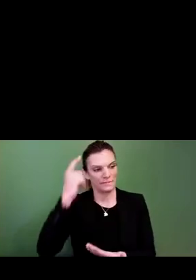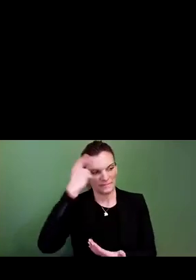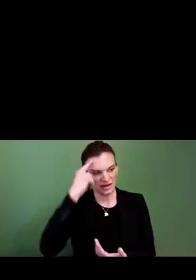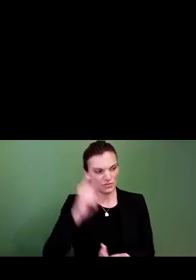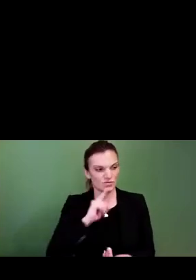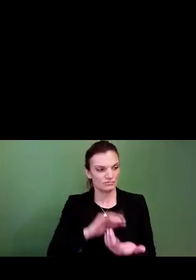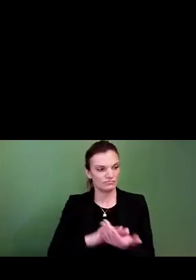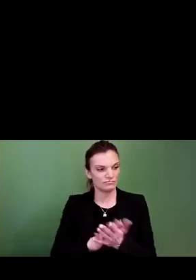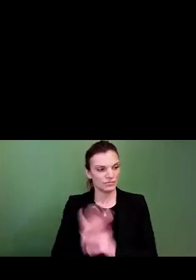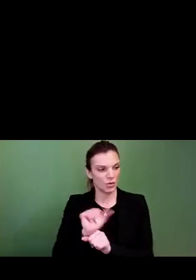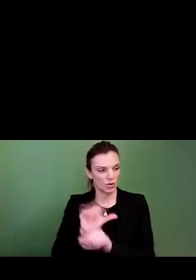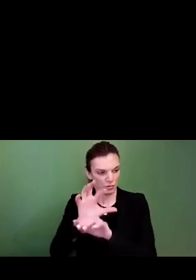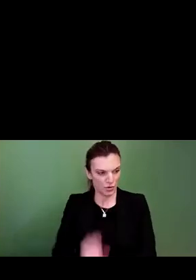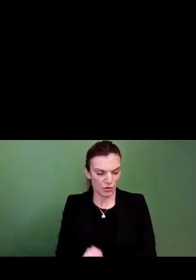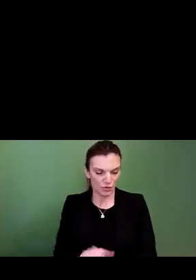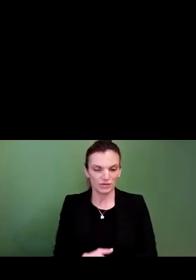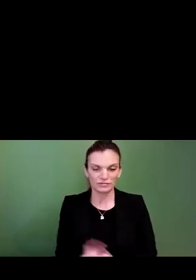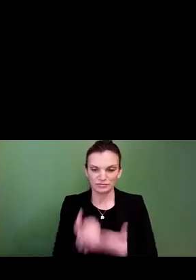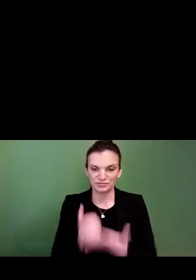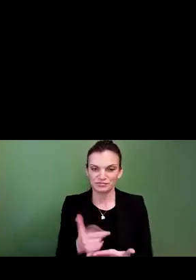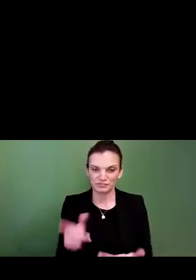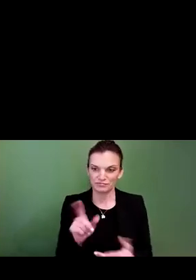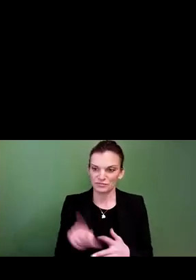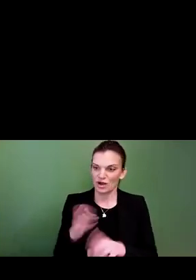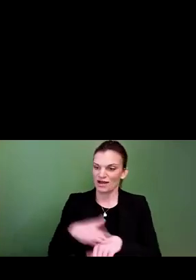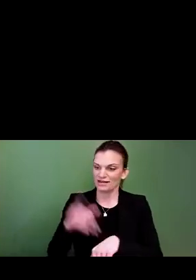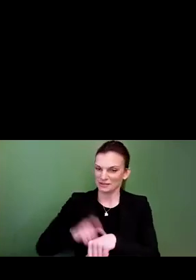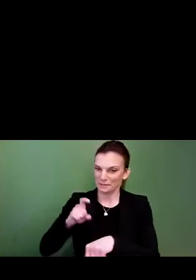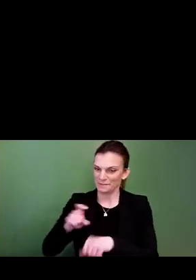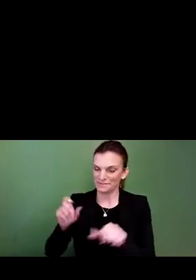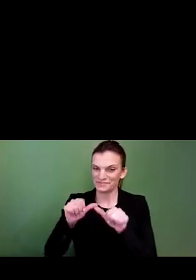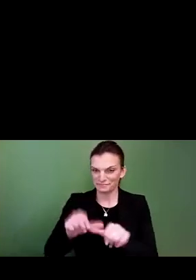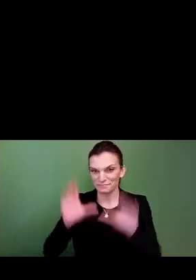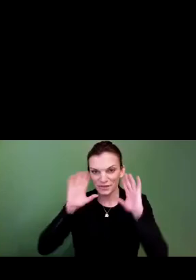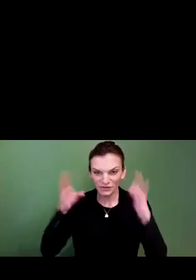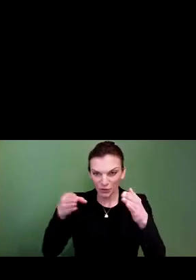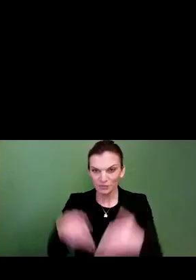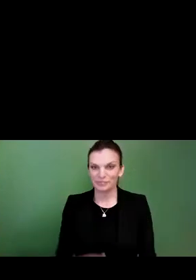work mode and helping you start your day on time and stay focused throughout.